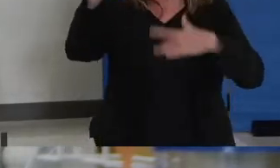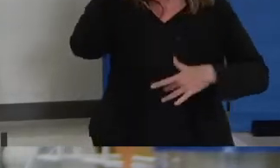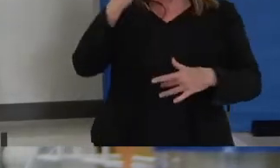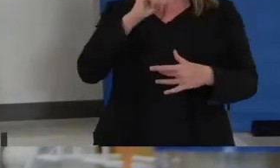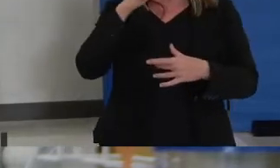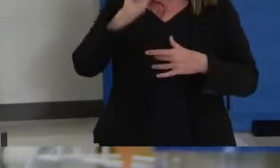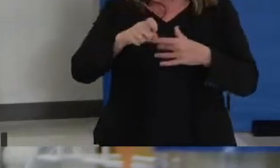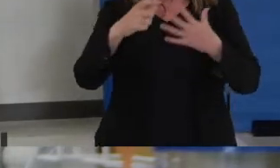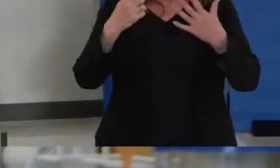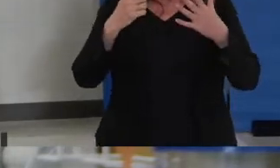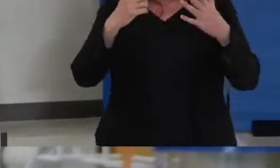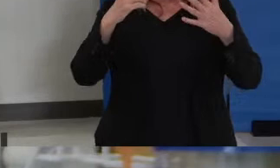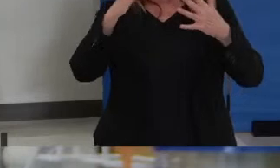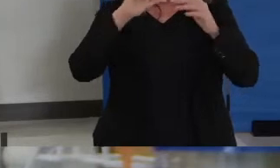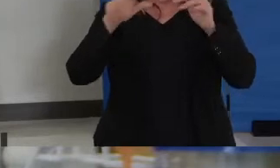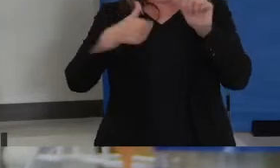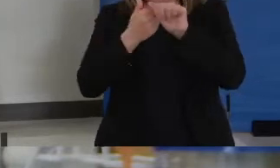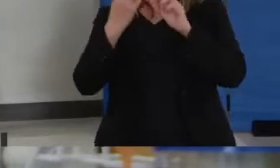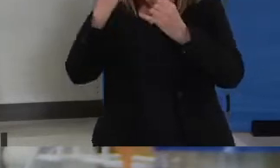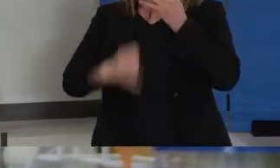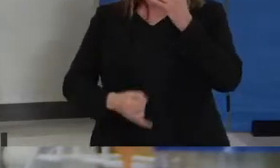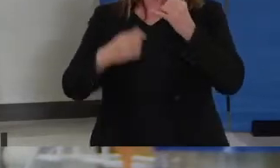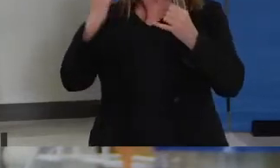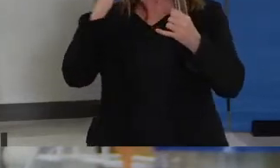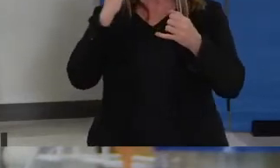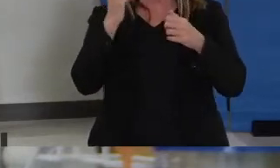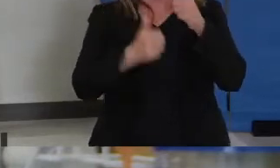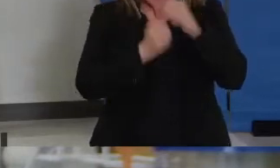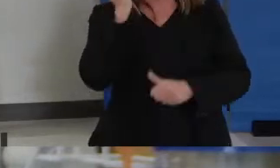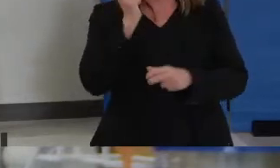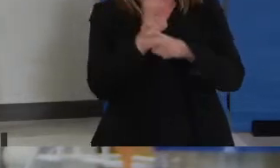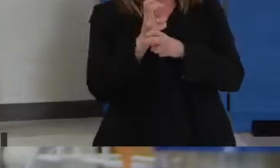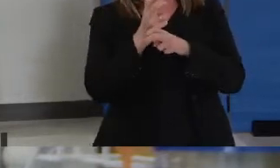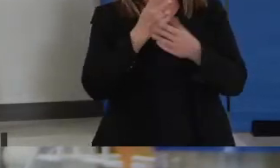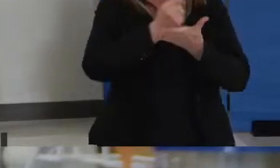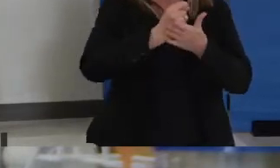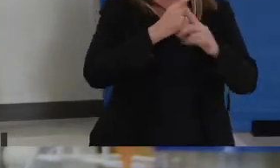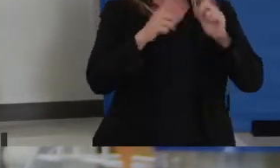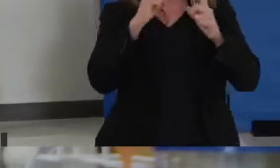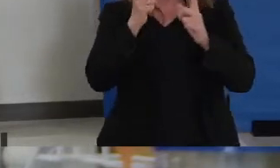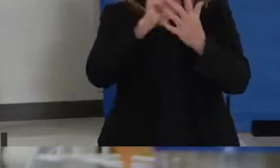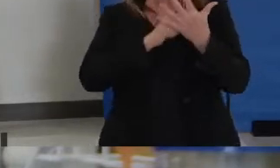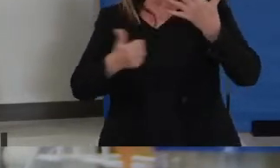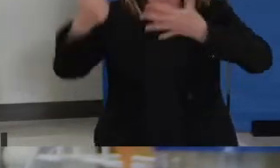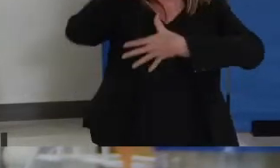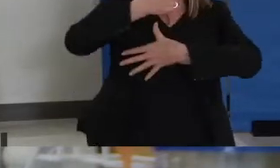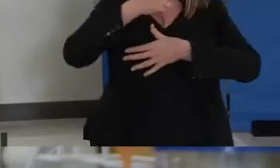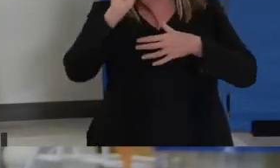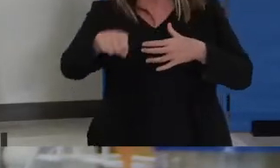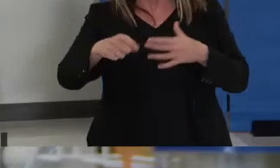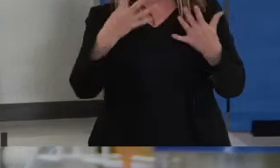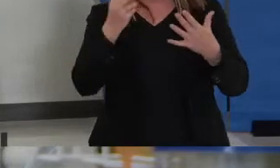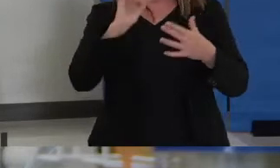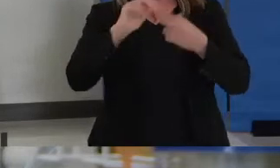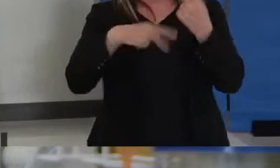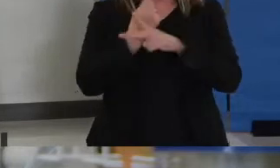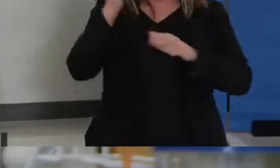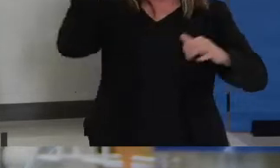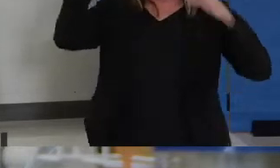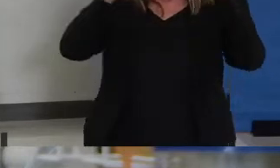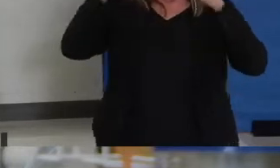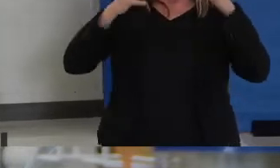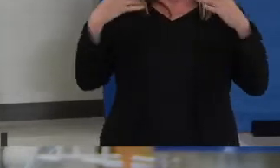of the line. We know they're the most difficult to treat, but they should be at the front of the line. And these kinds of innovations that we're doing